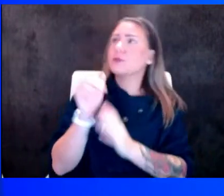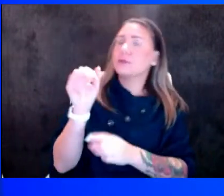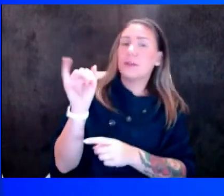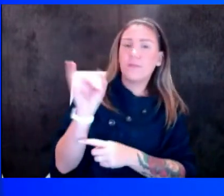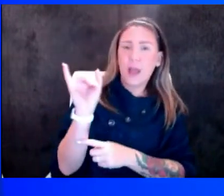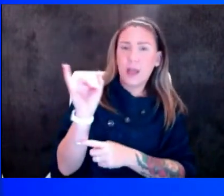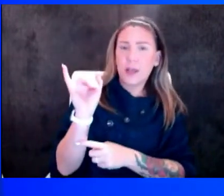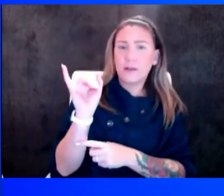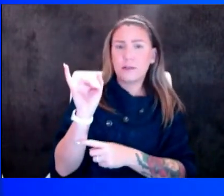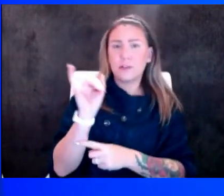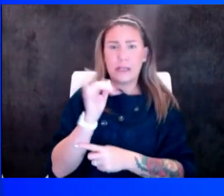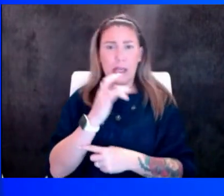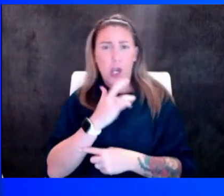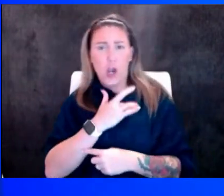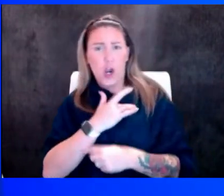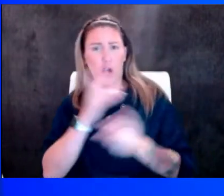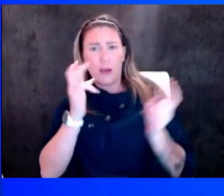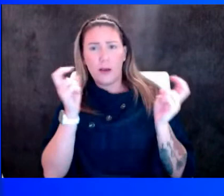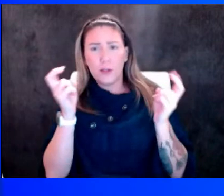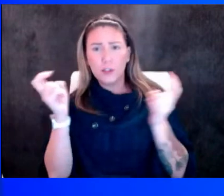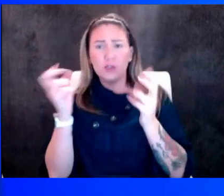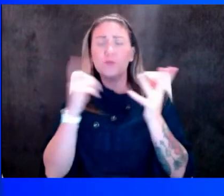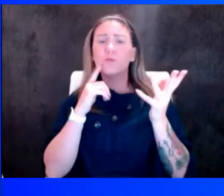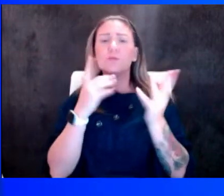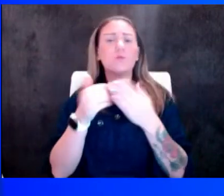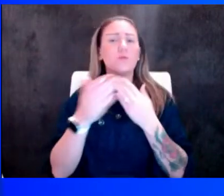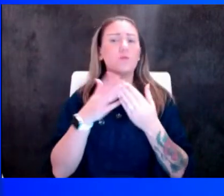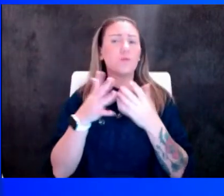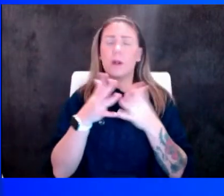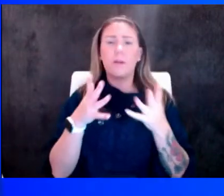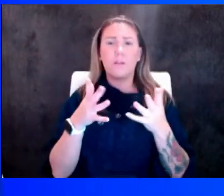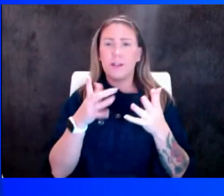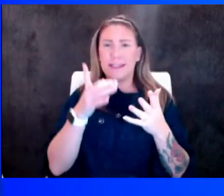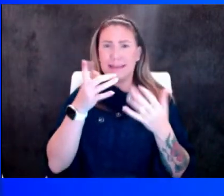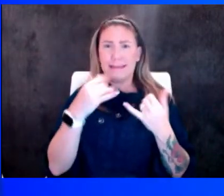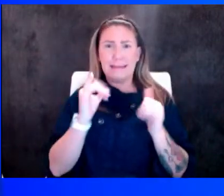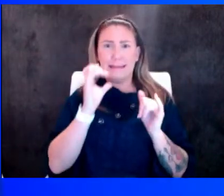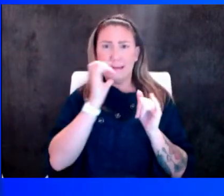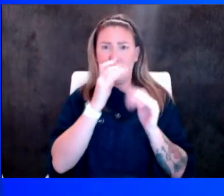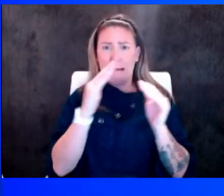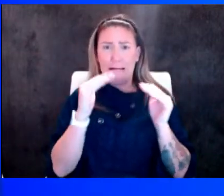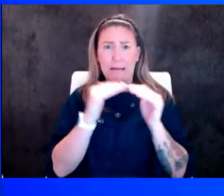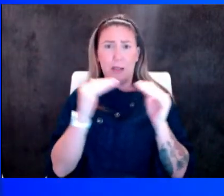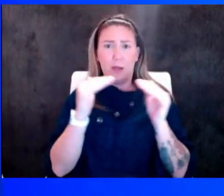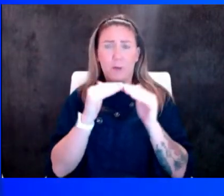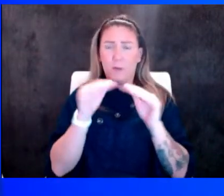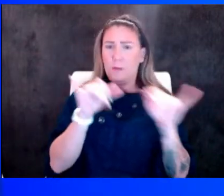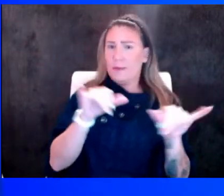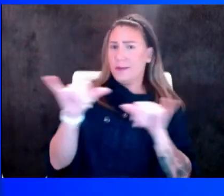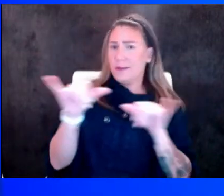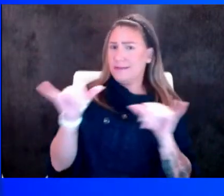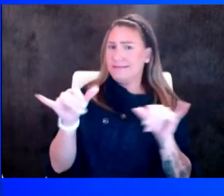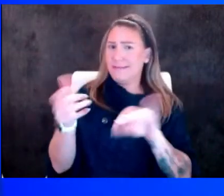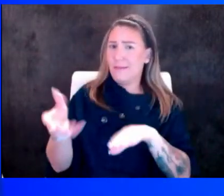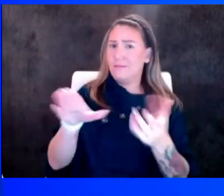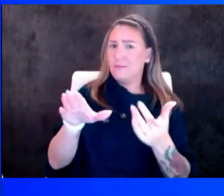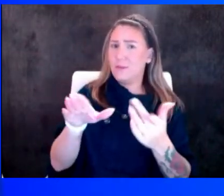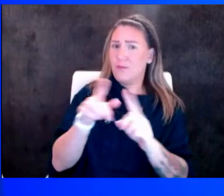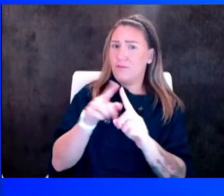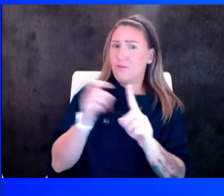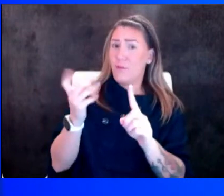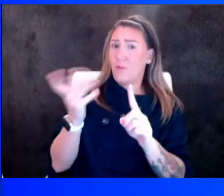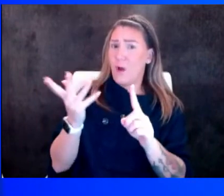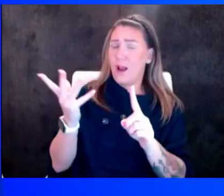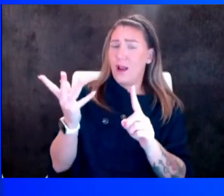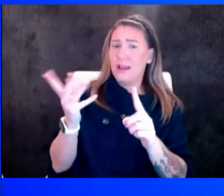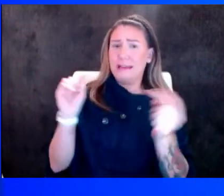cardiac reasons or any other reasons combined, they still don't equal the number of deaths caused by injuries. It's really impressive. So kids, we talked about,